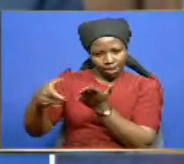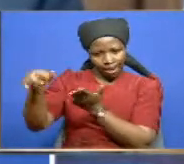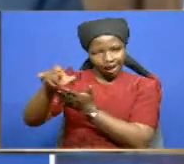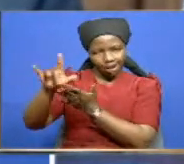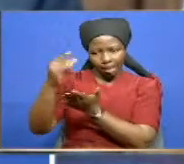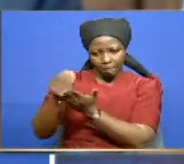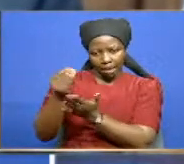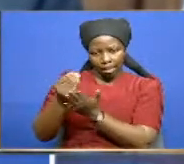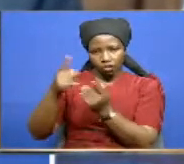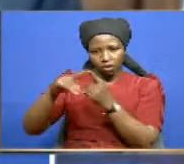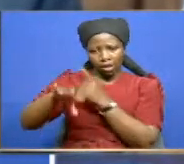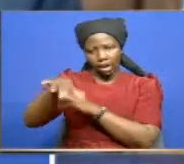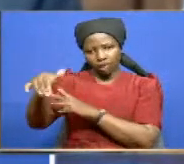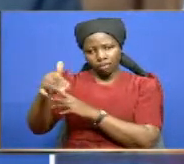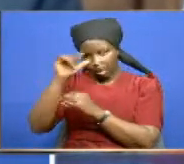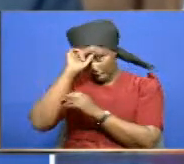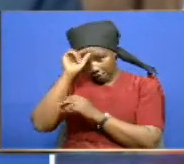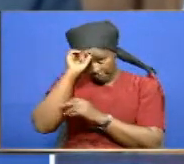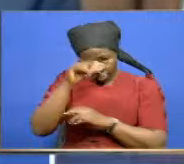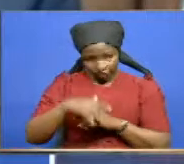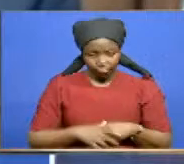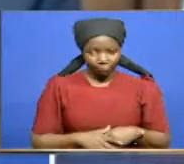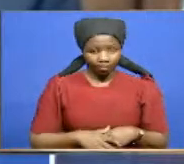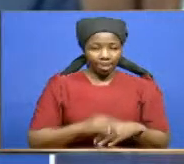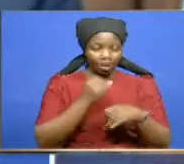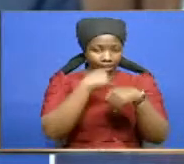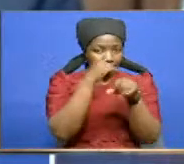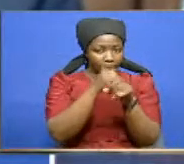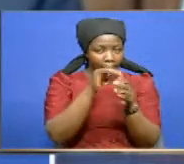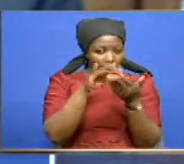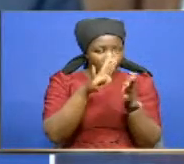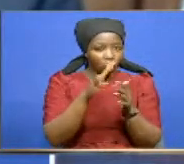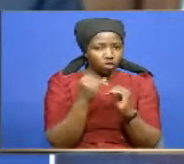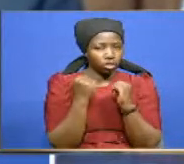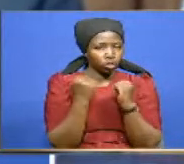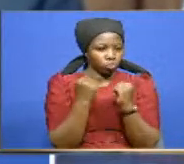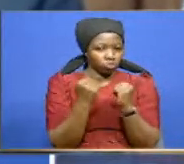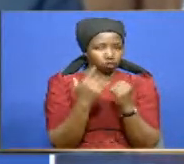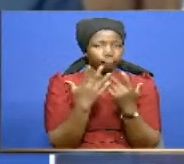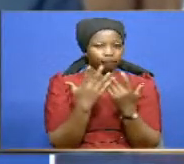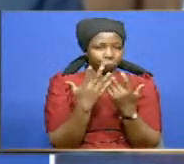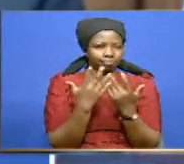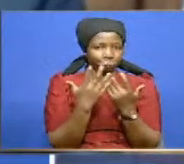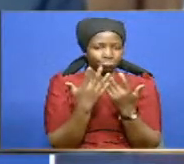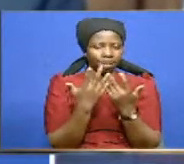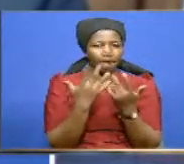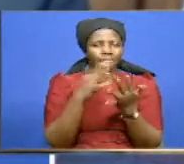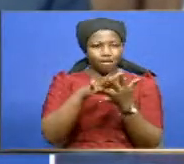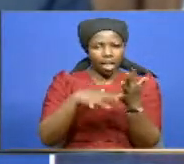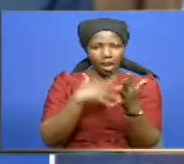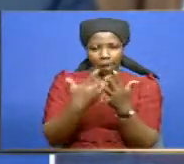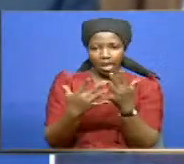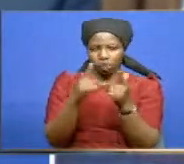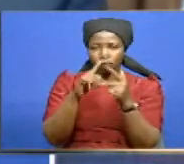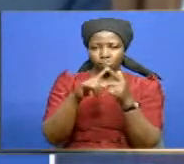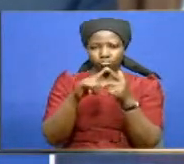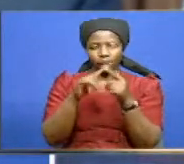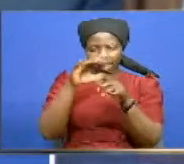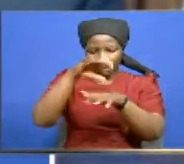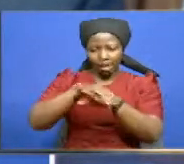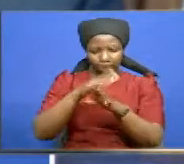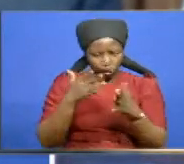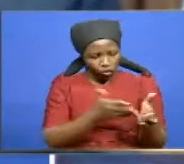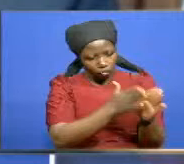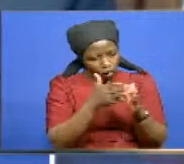county governments, and creating a more robust and responsive framework to secure